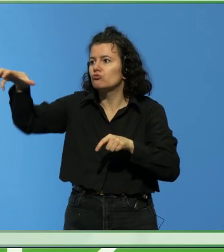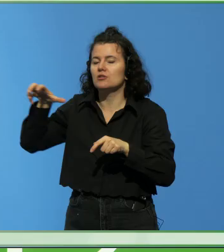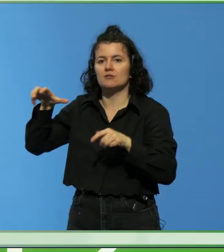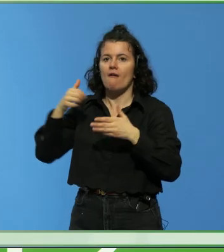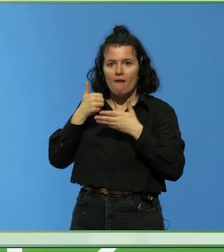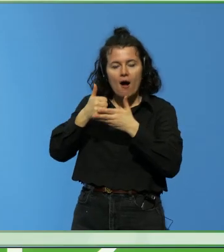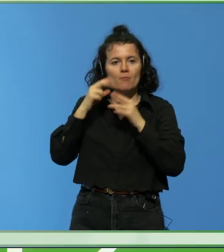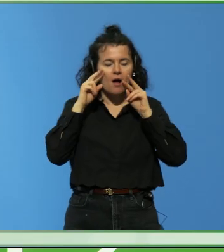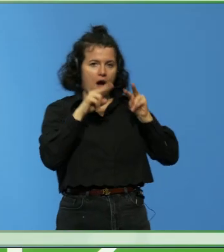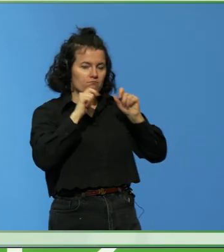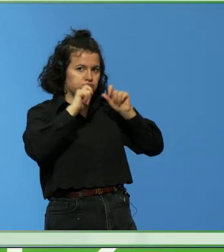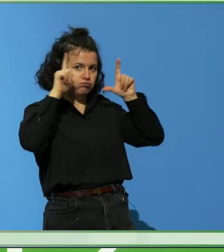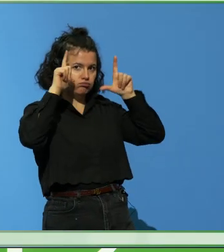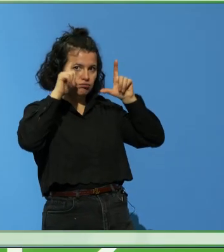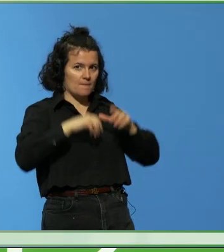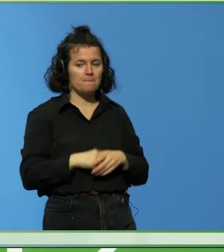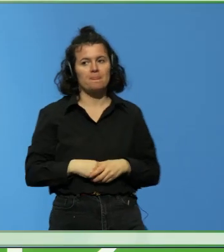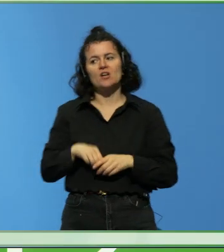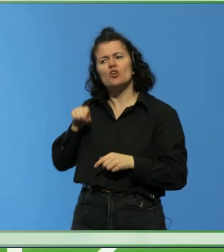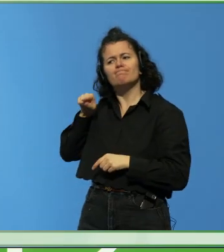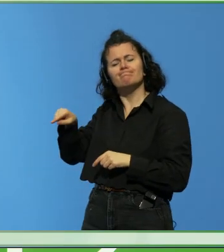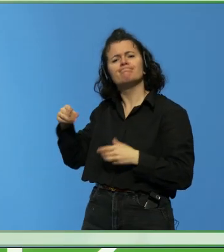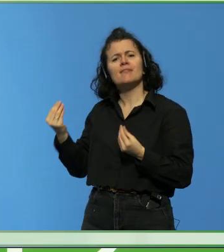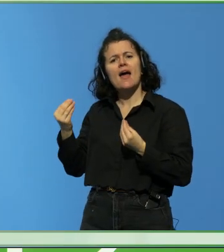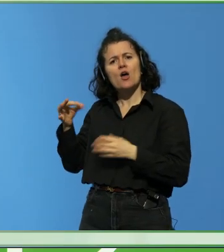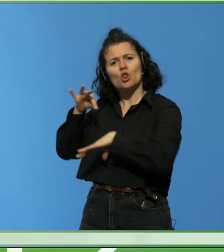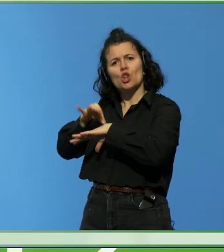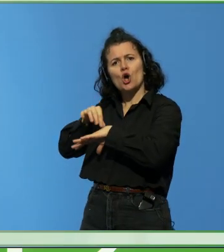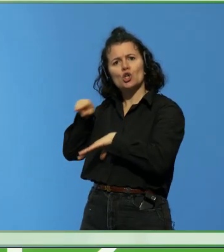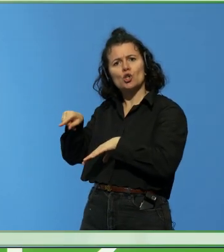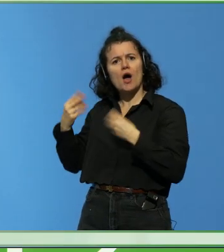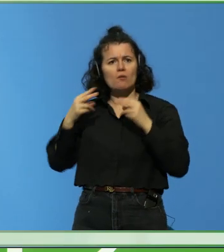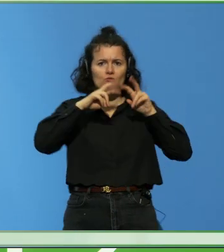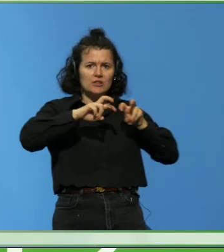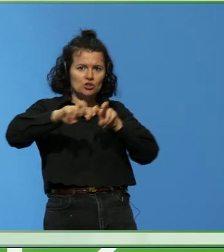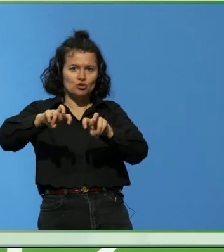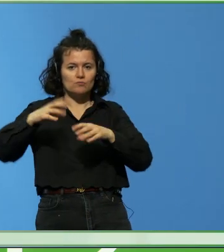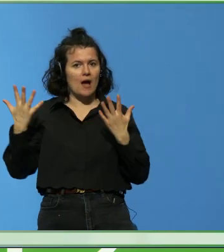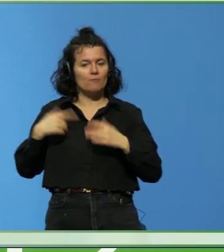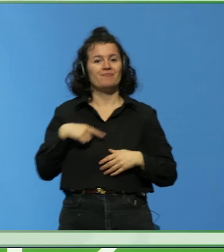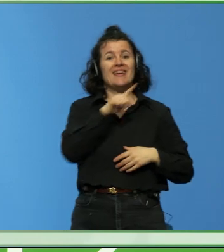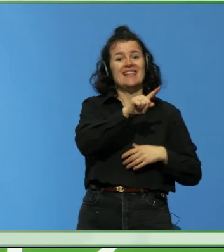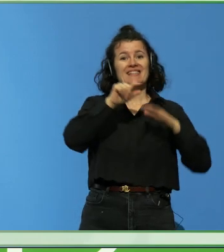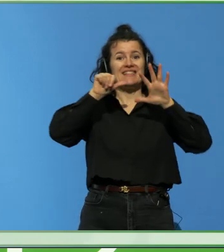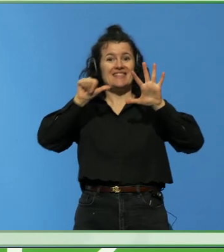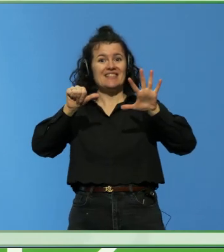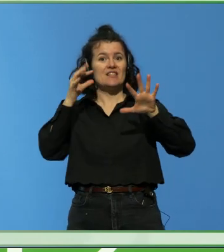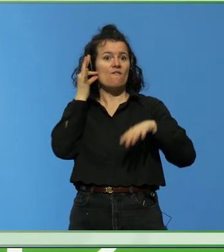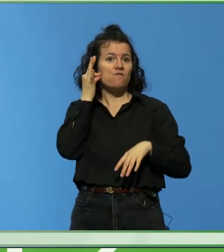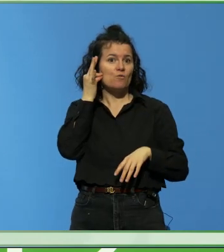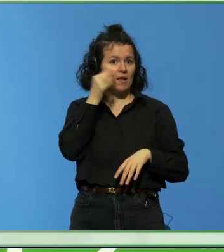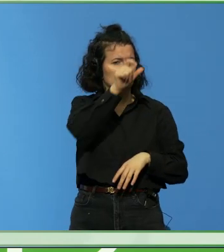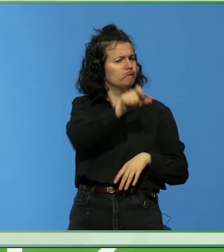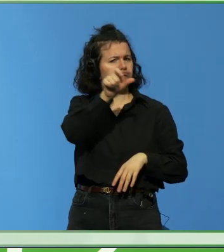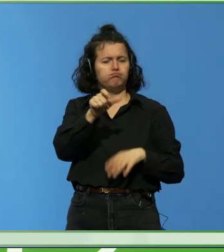So how the research went, 16 women were interviewed, and the questions were centered